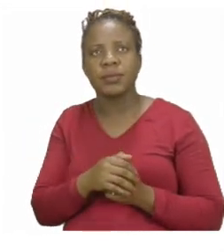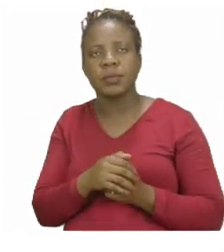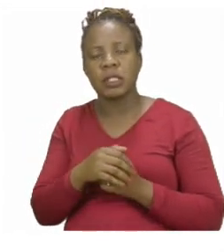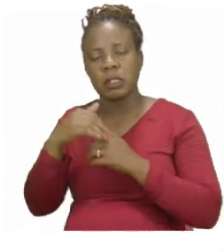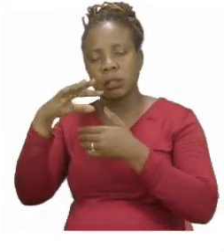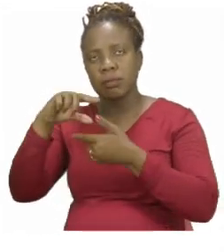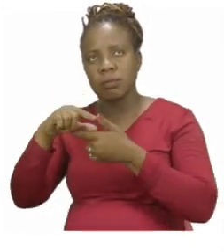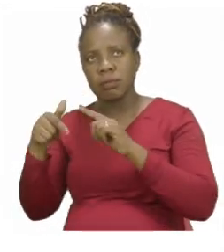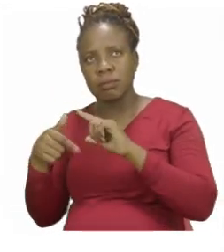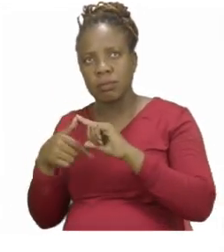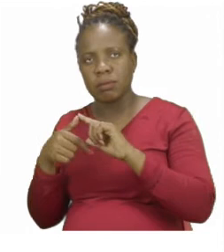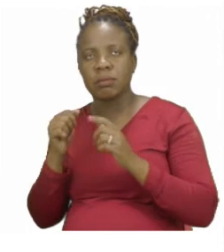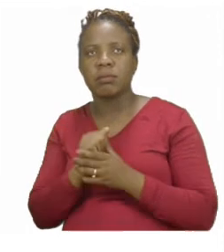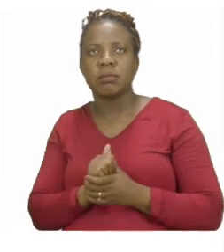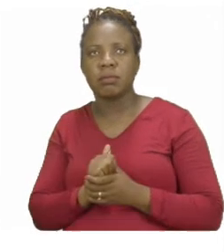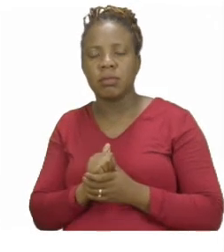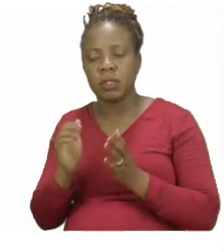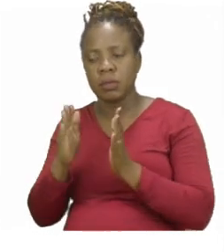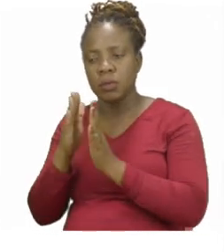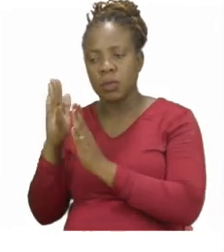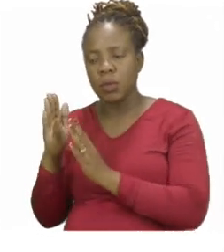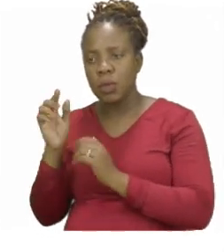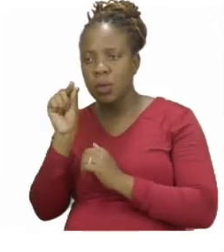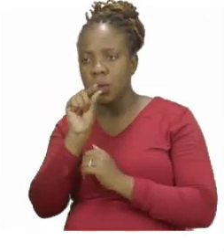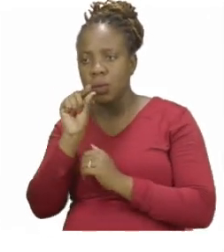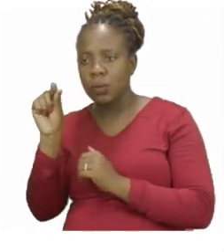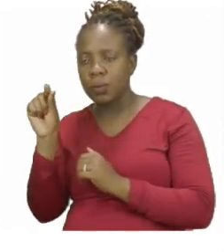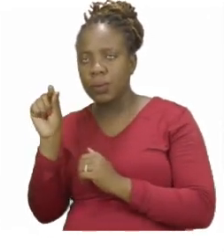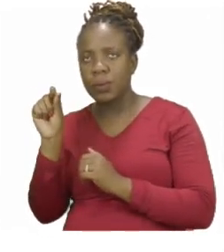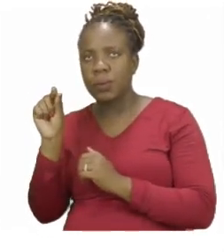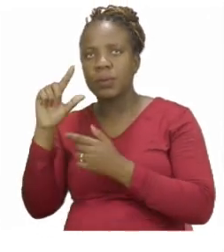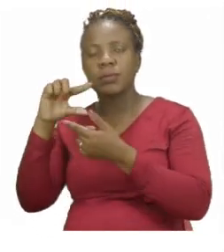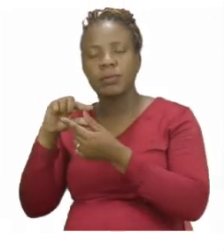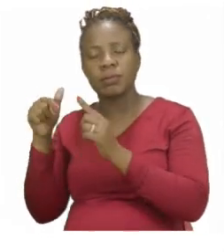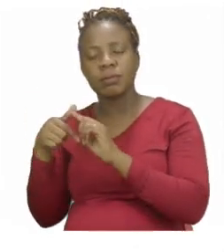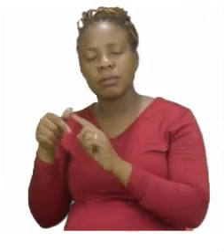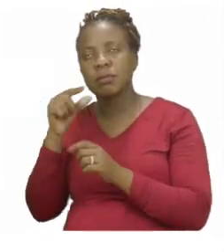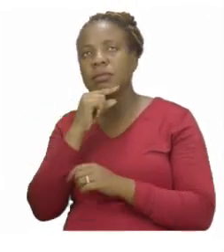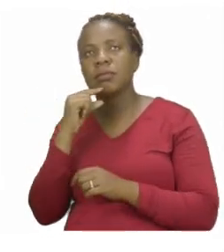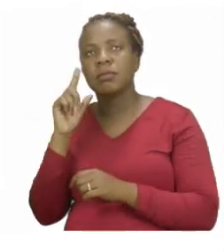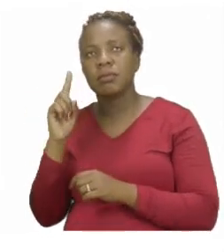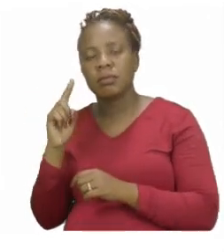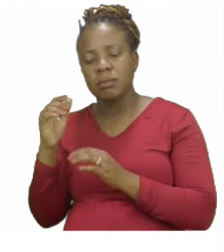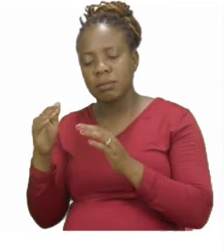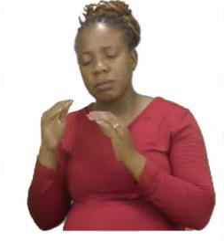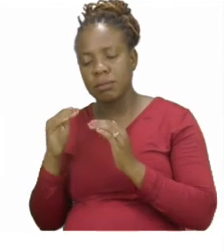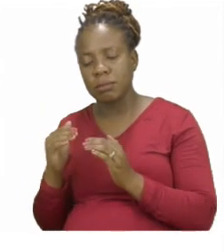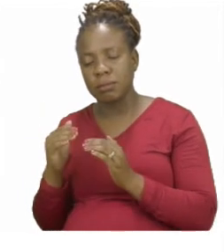next to it, they ask you, what is the shape and what is